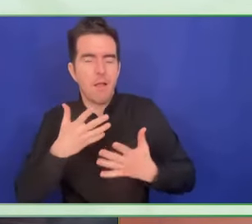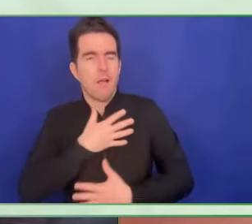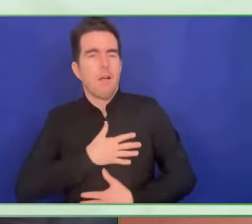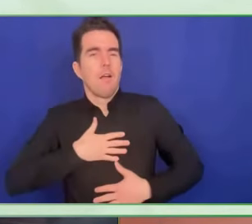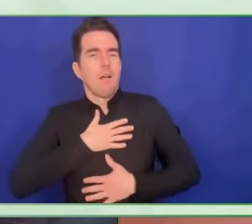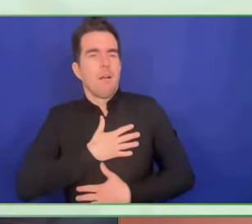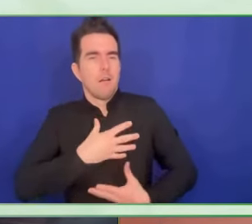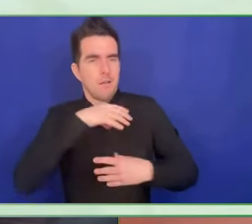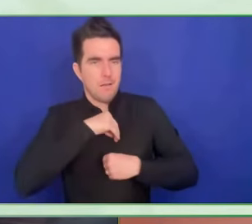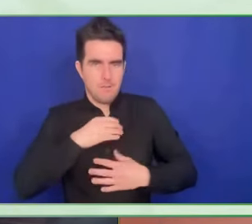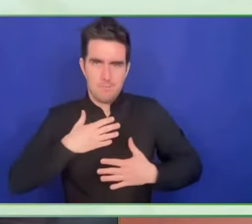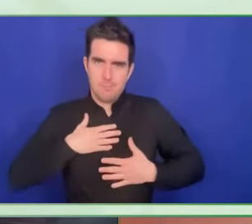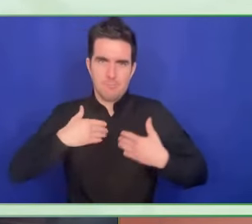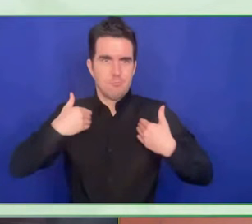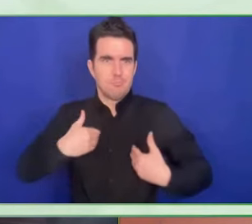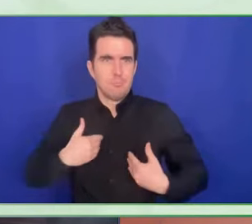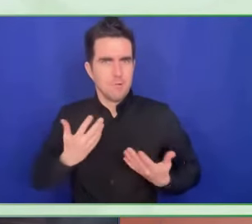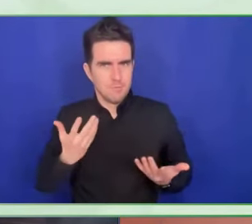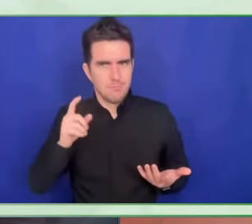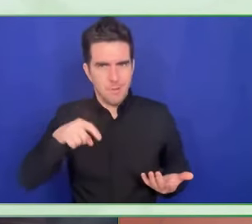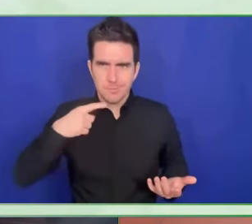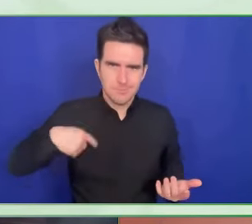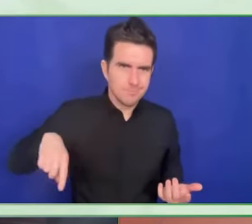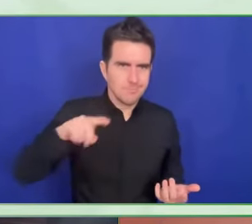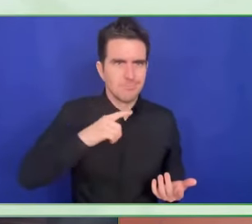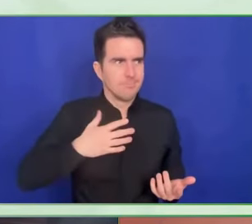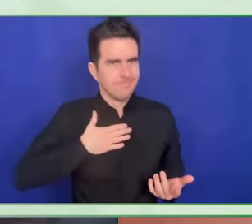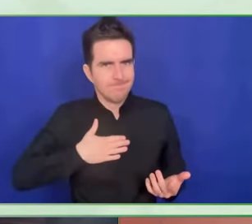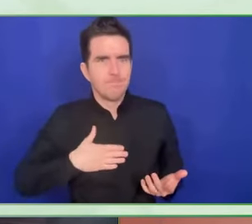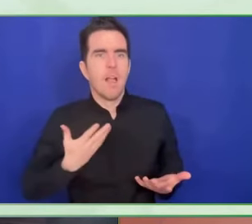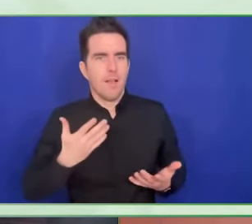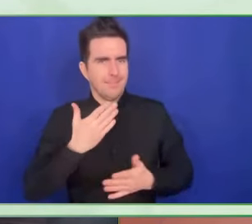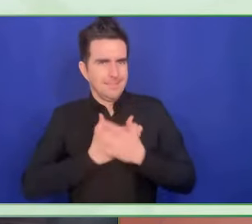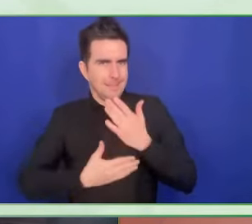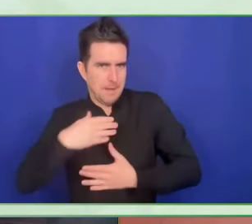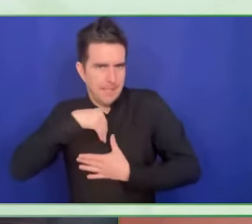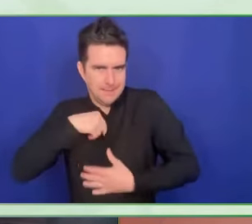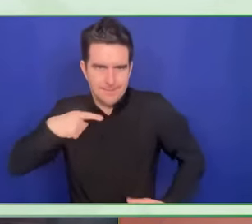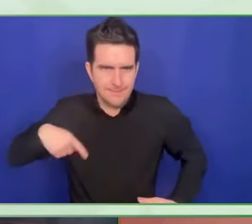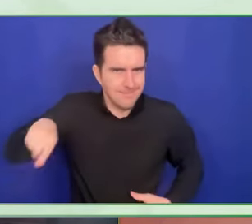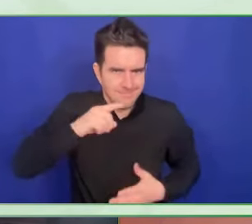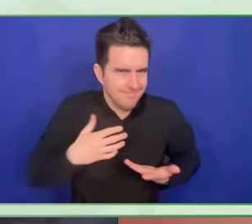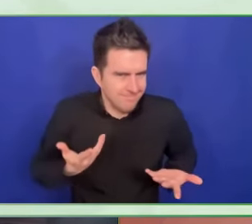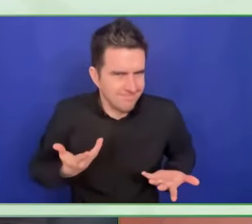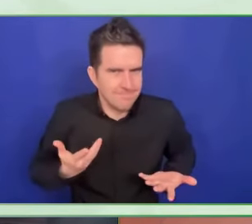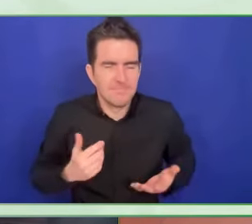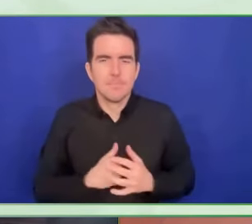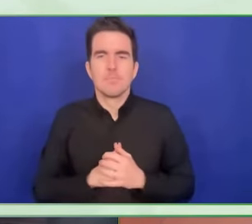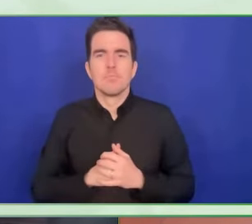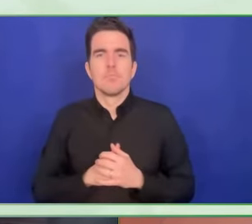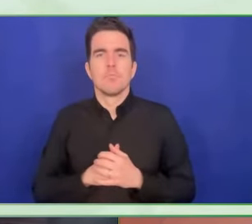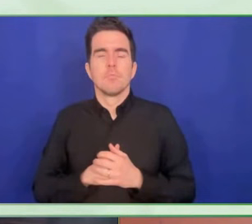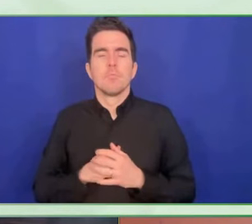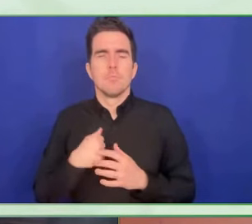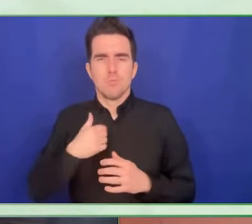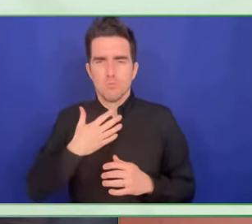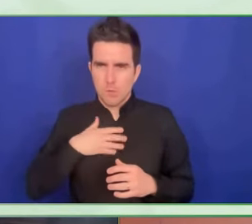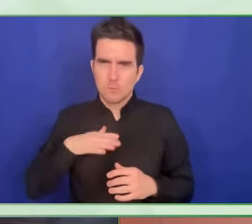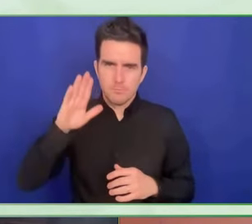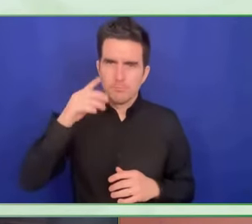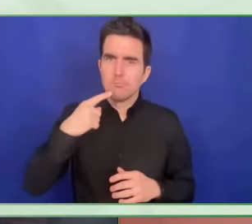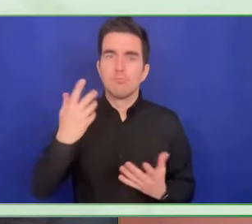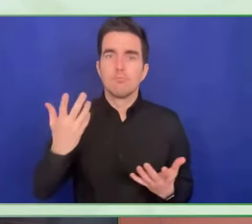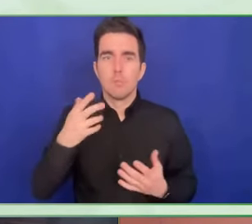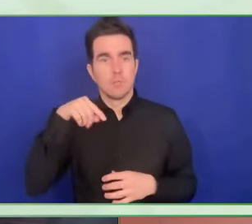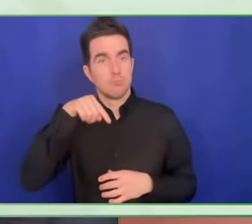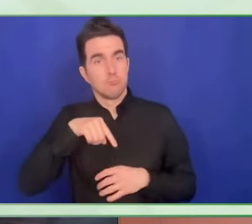issue with sort of any sort of educational training behind it. So we work with Dr. Martha because she's a qualified sexologist.